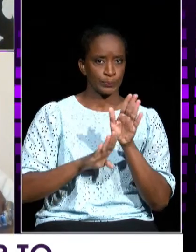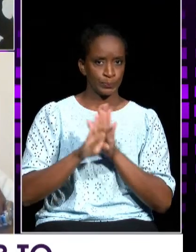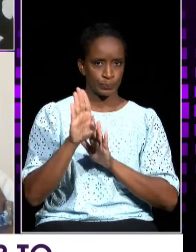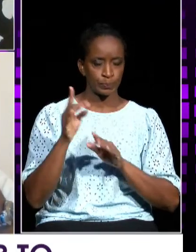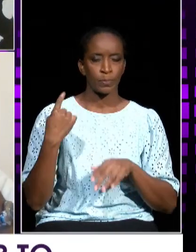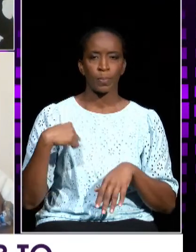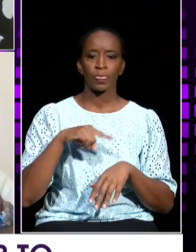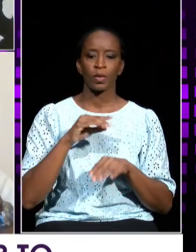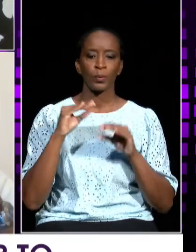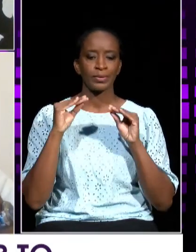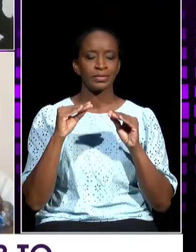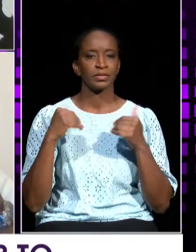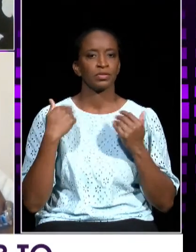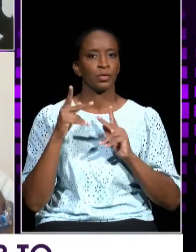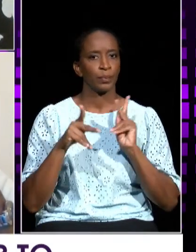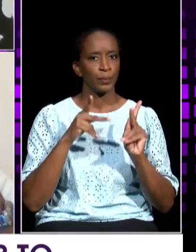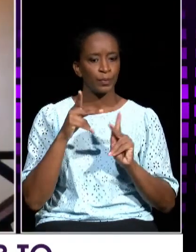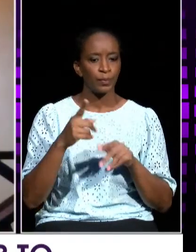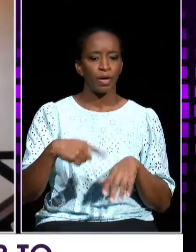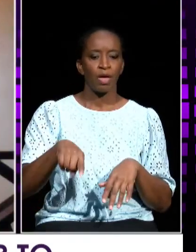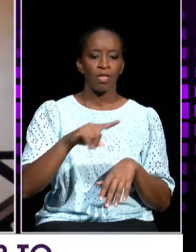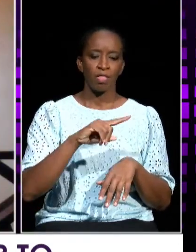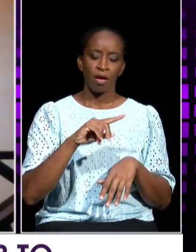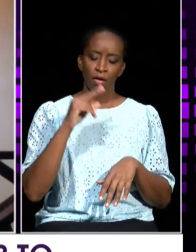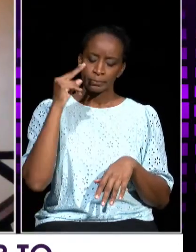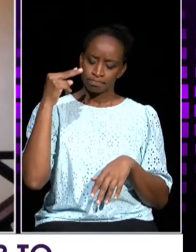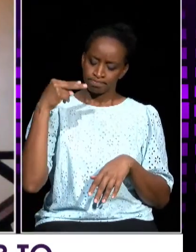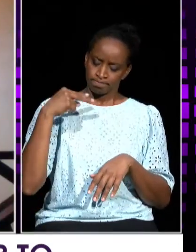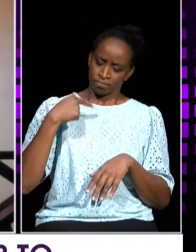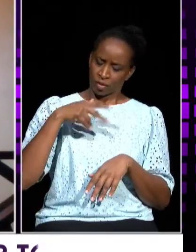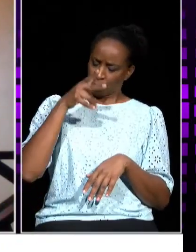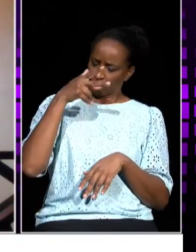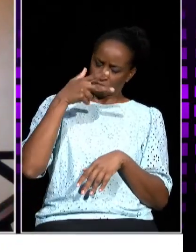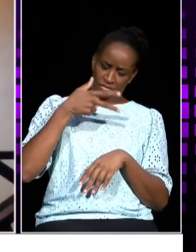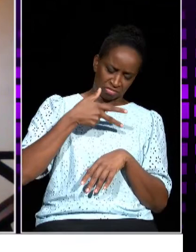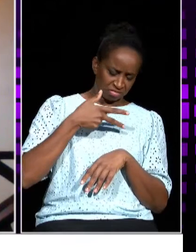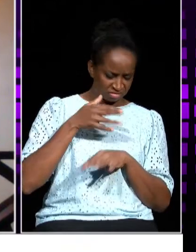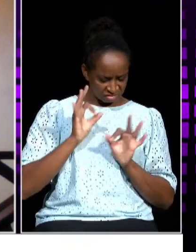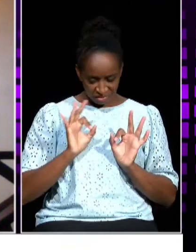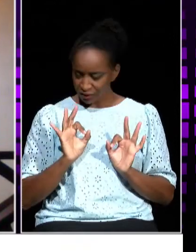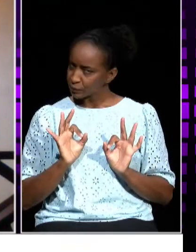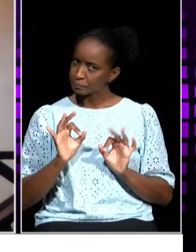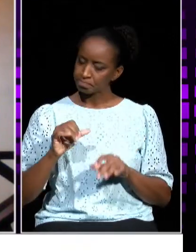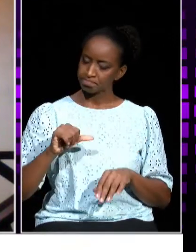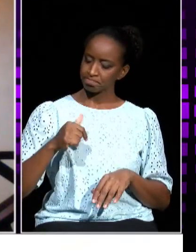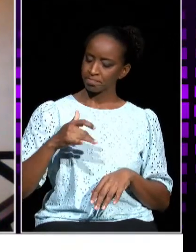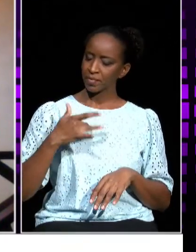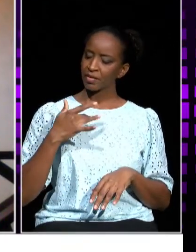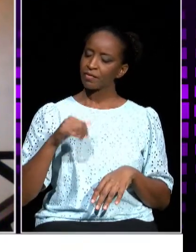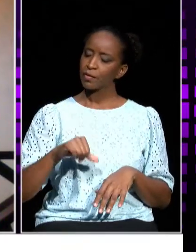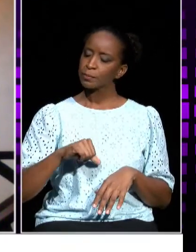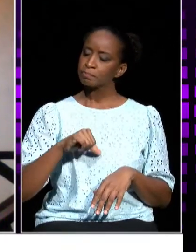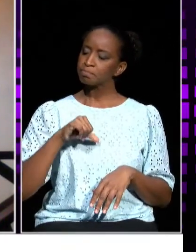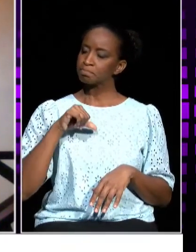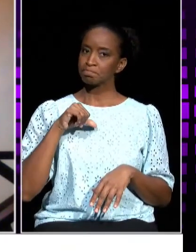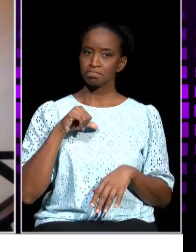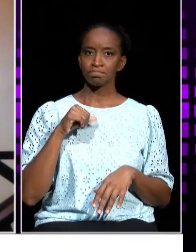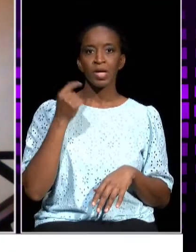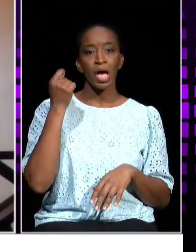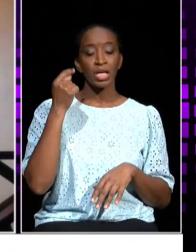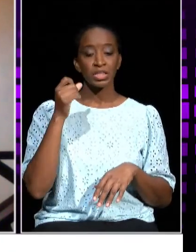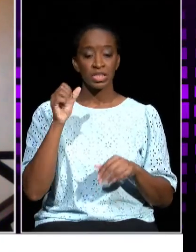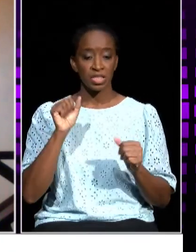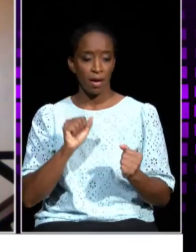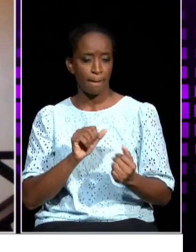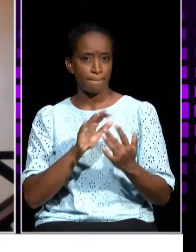people about building their self-esteem. We teach them about conflict resolution, anger management, and so on. But I want